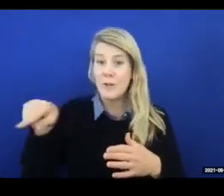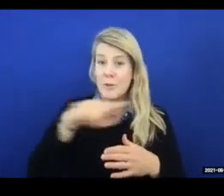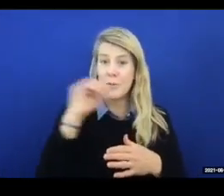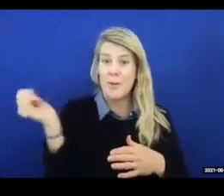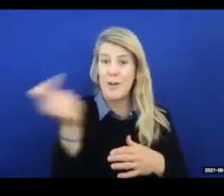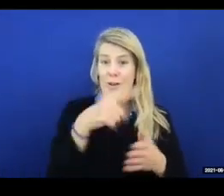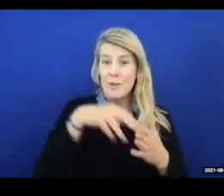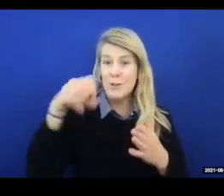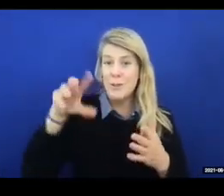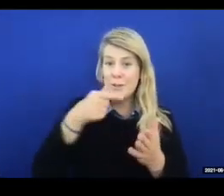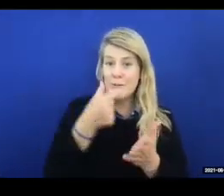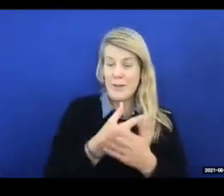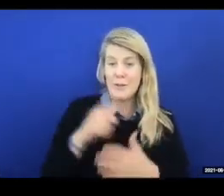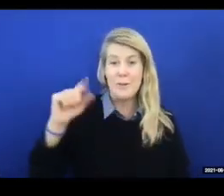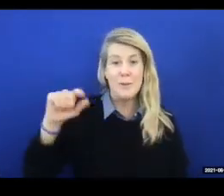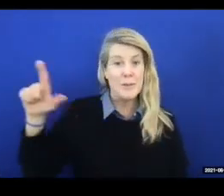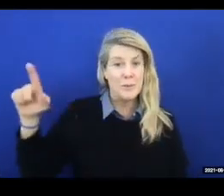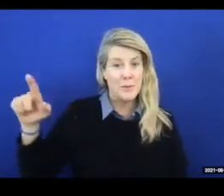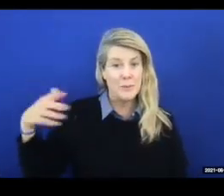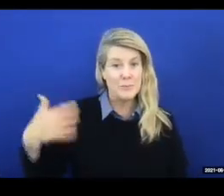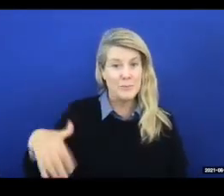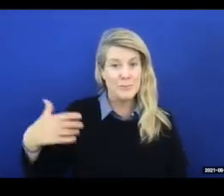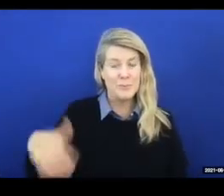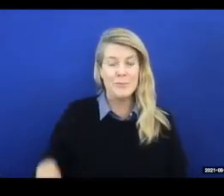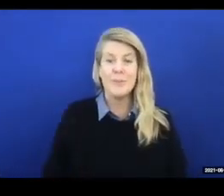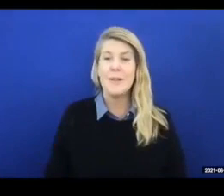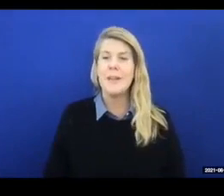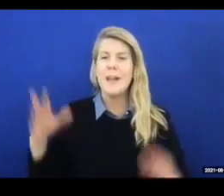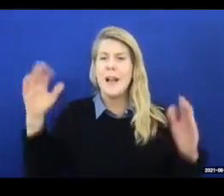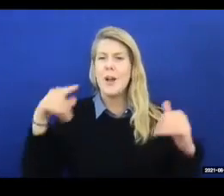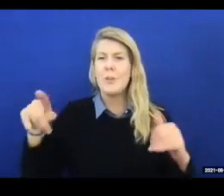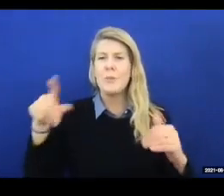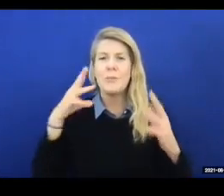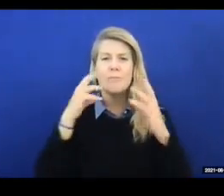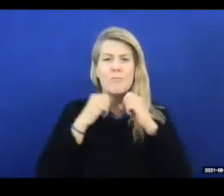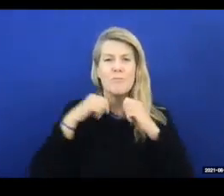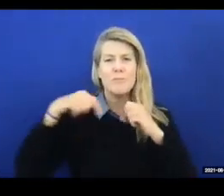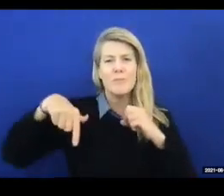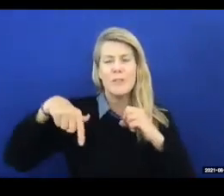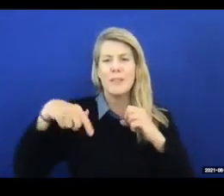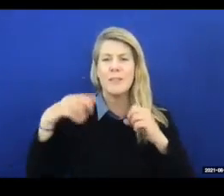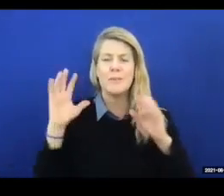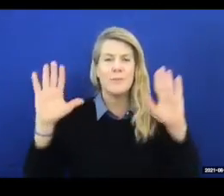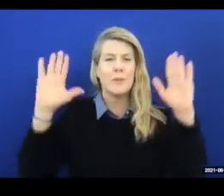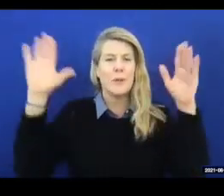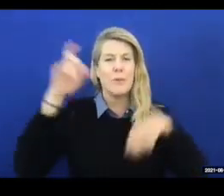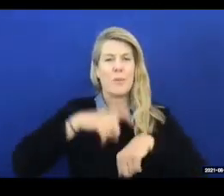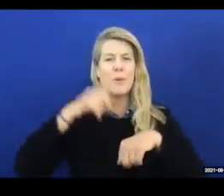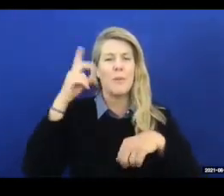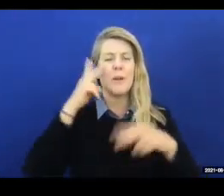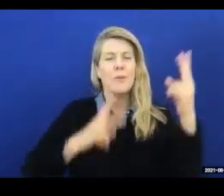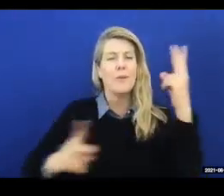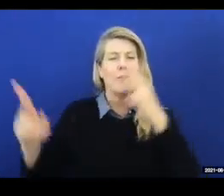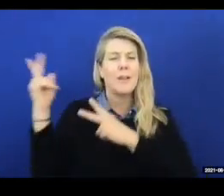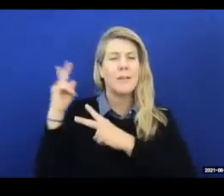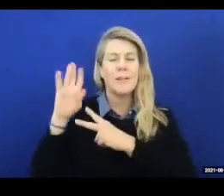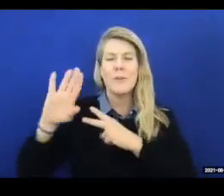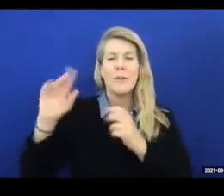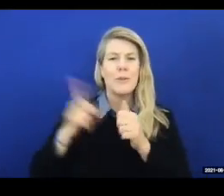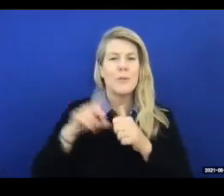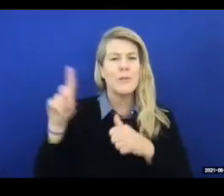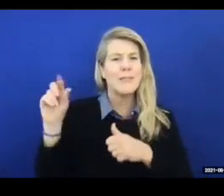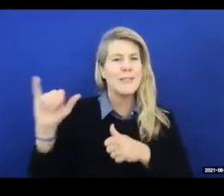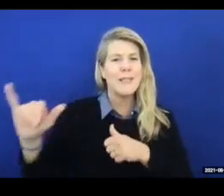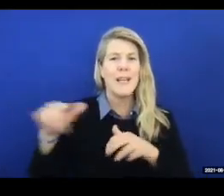of 2021 graduates. I hope you will remember and fully embrace this joyous moment. Reflect on your first